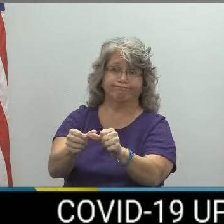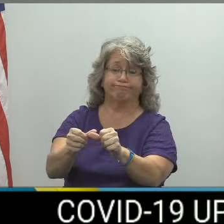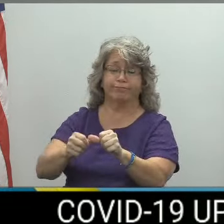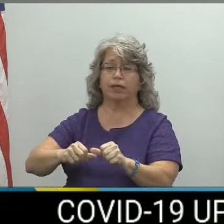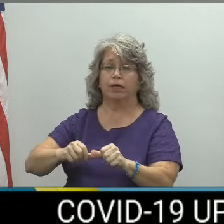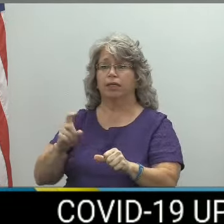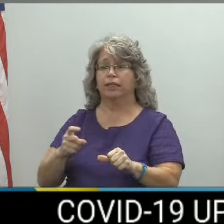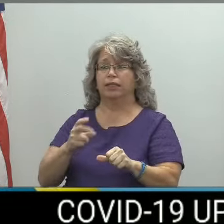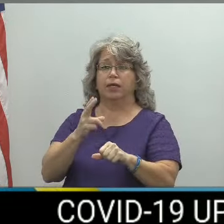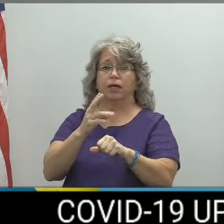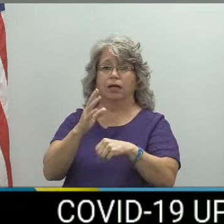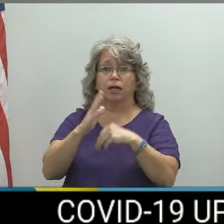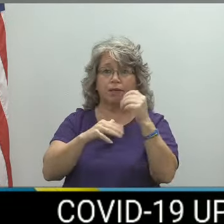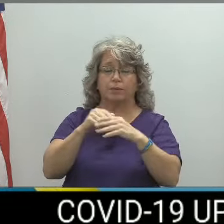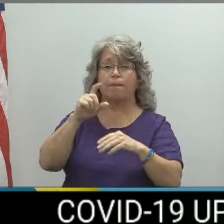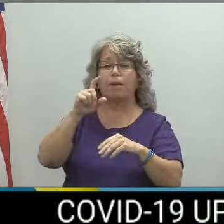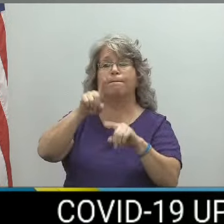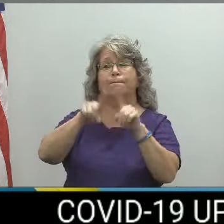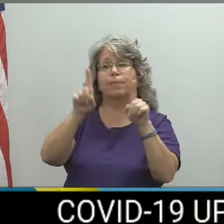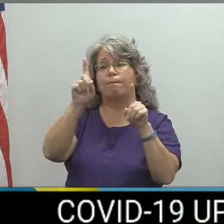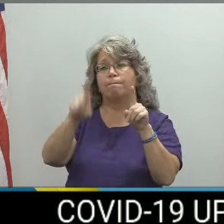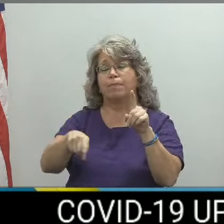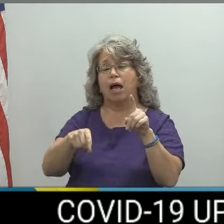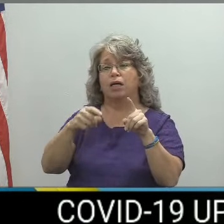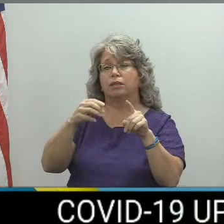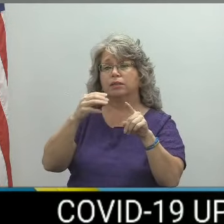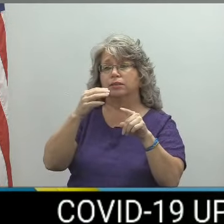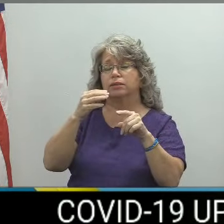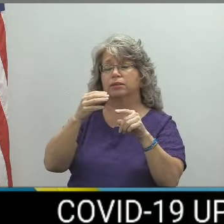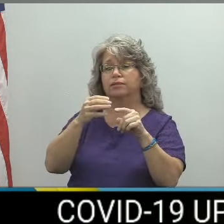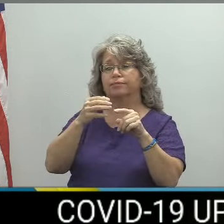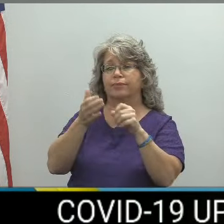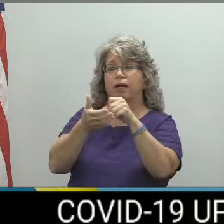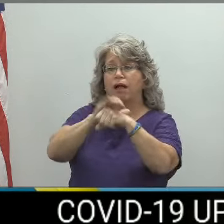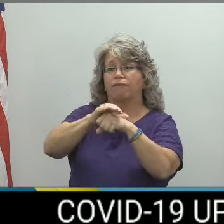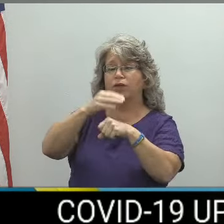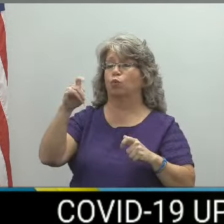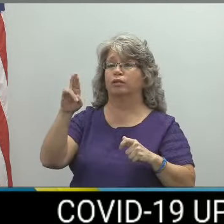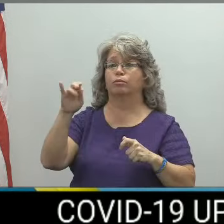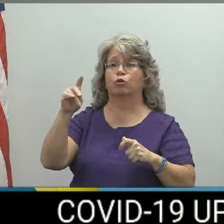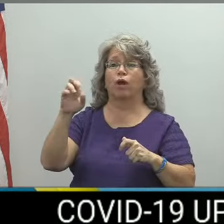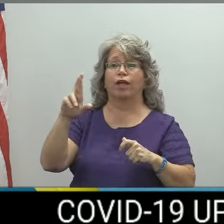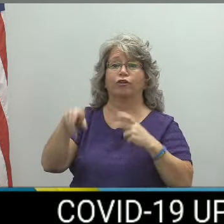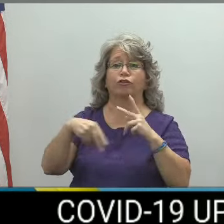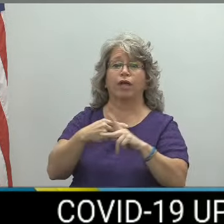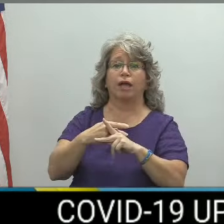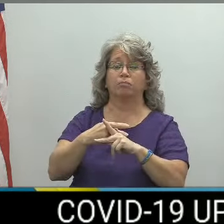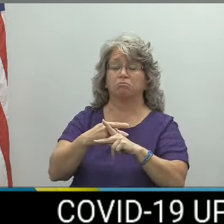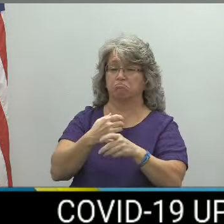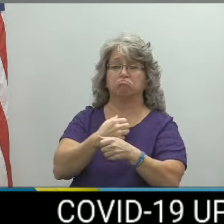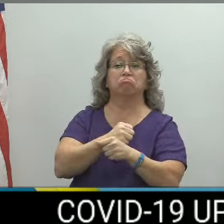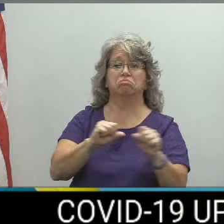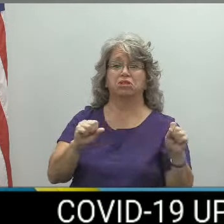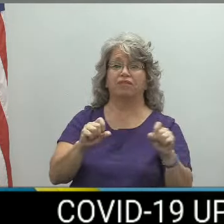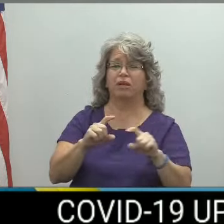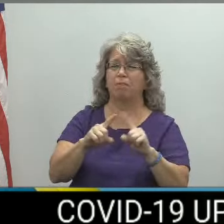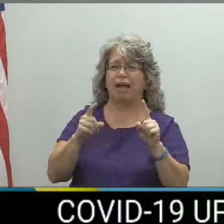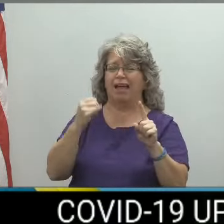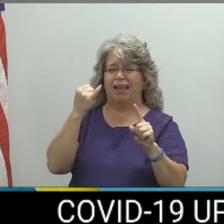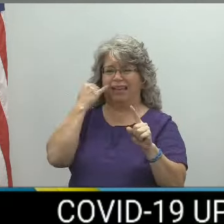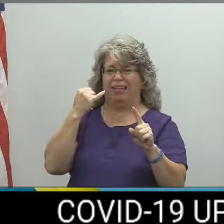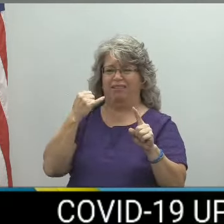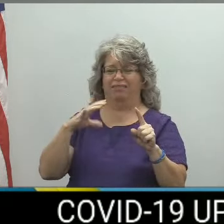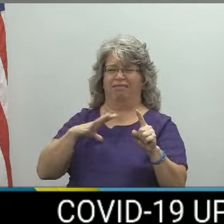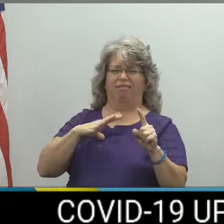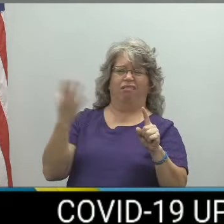You have to be able to cover your nose and your mouth and your chin to be able to get the full protection. But if you're not able to tolerate it, you